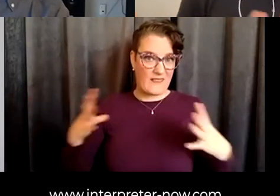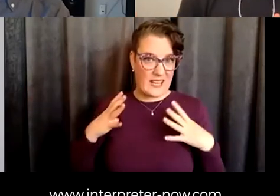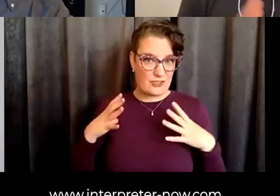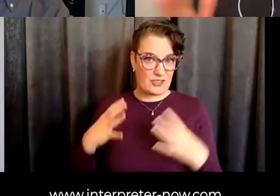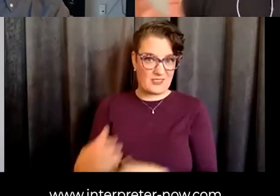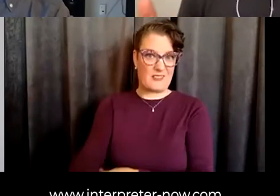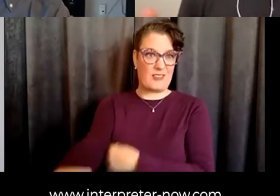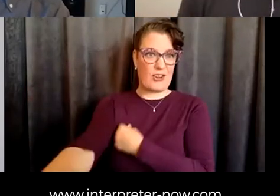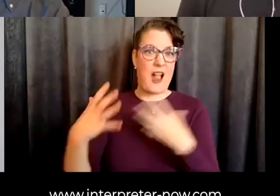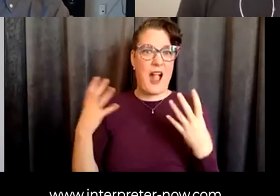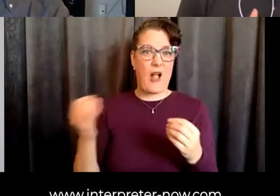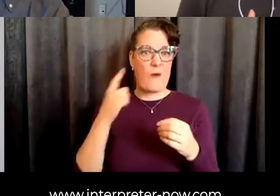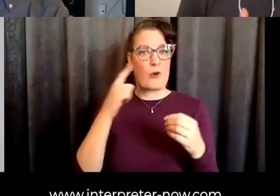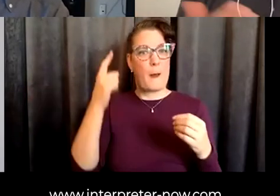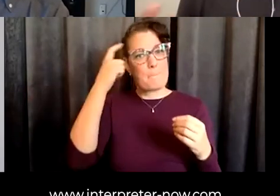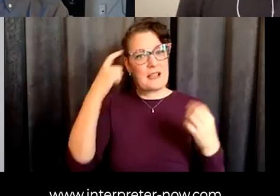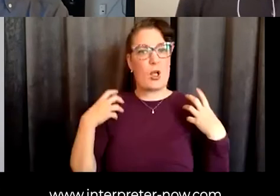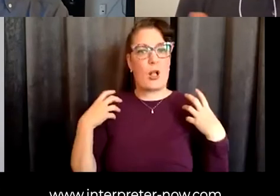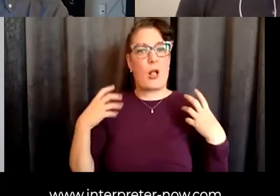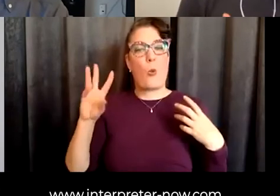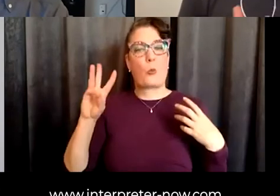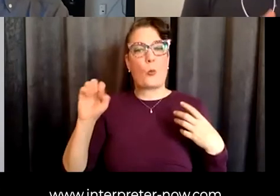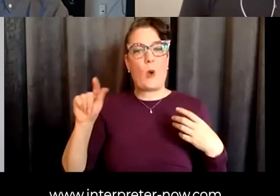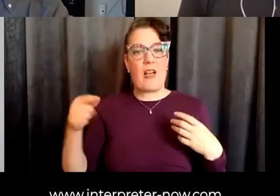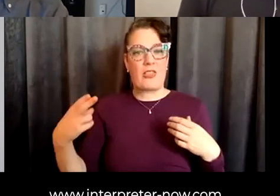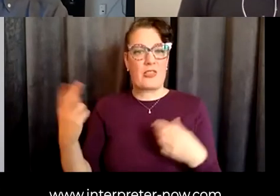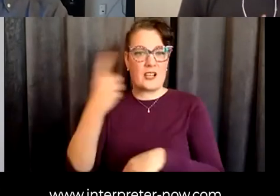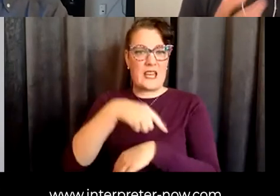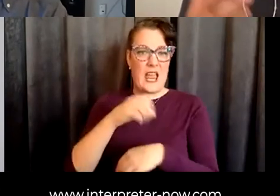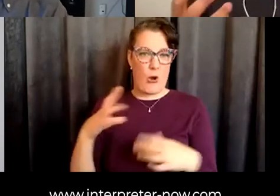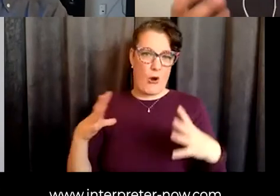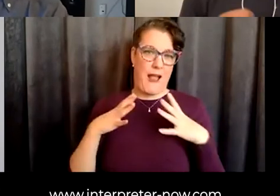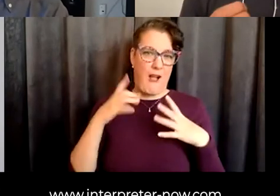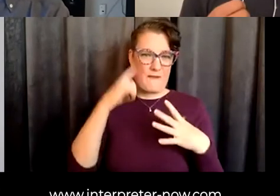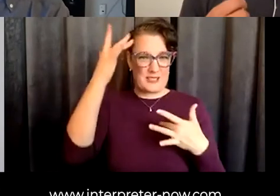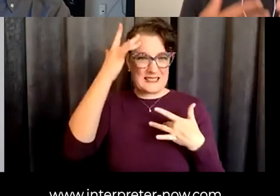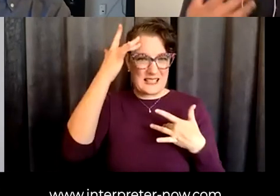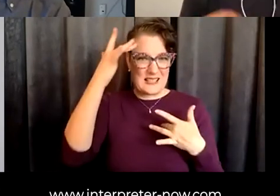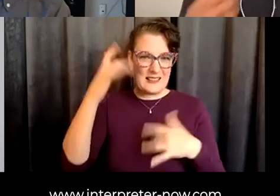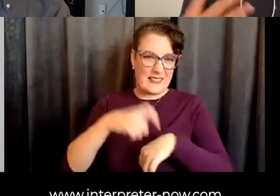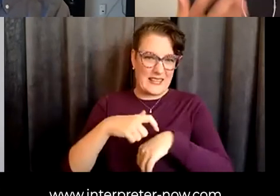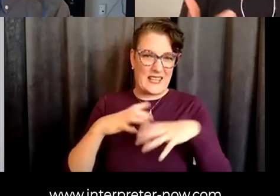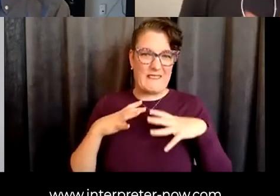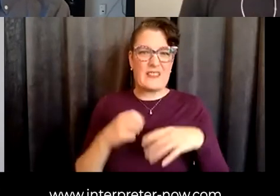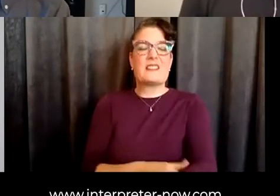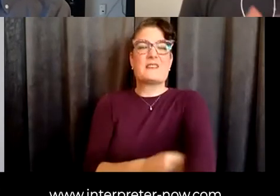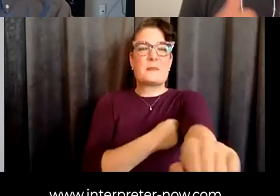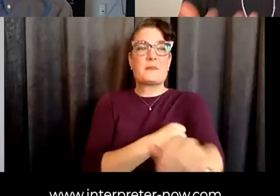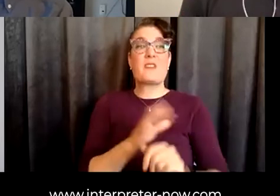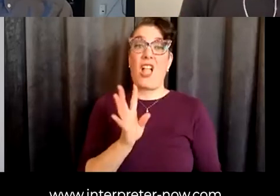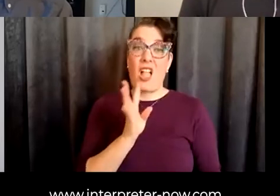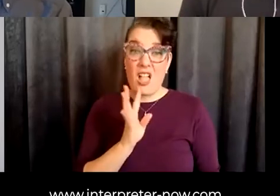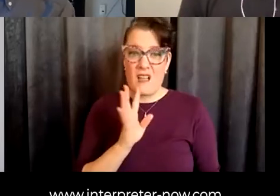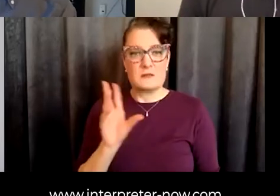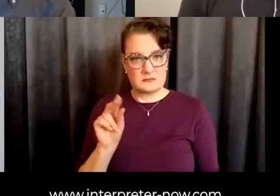mental wealth day or out on, you know, sick leave or something? Stop just talking about it and actually be